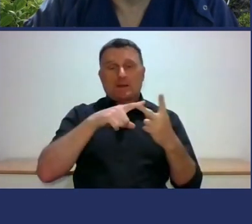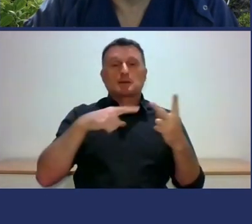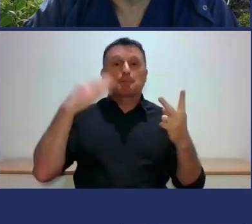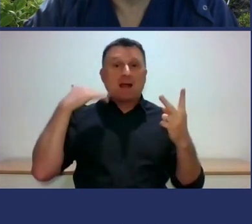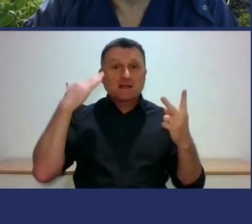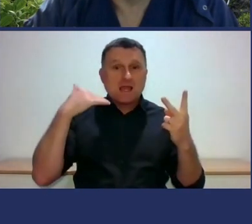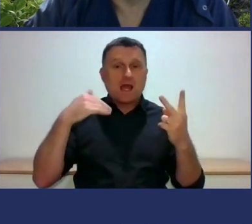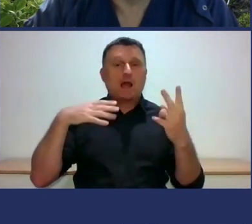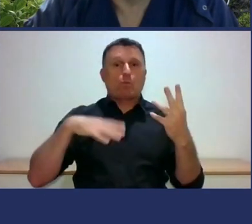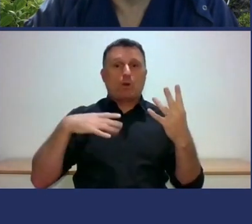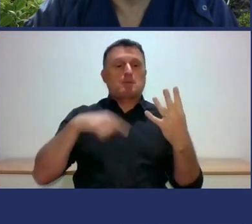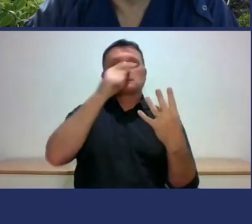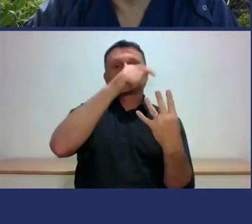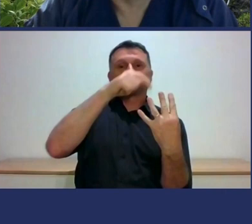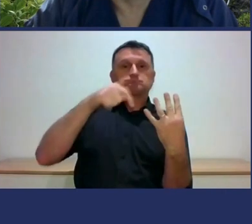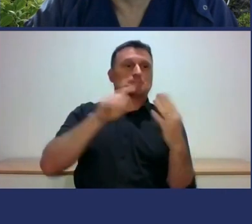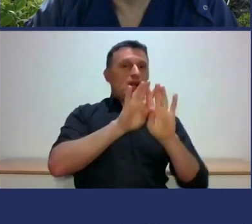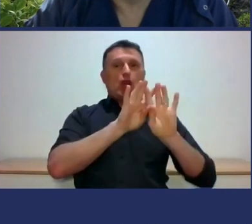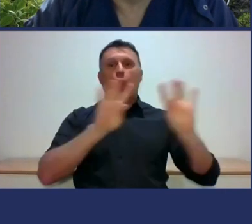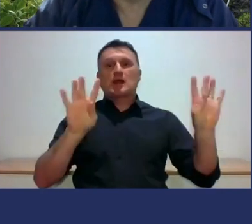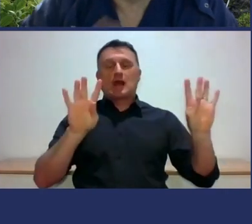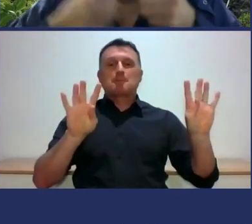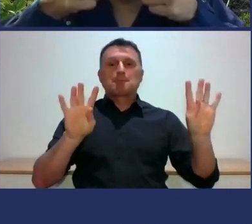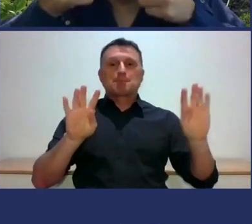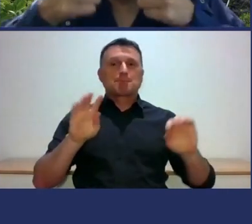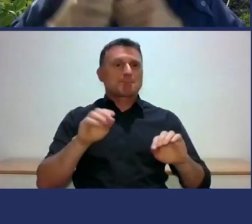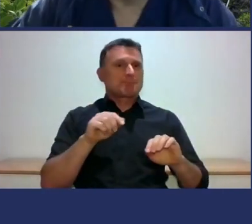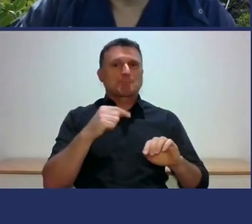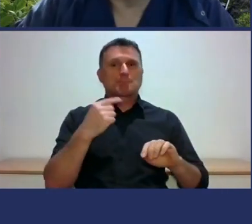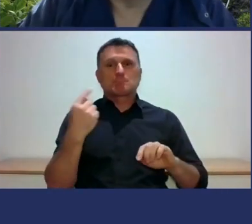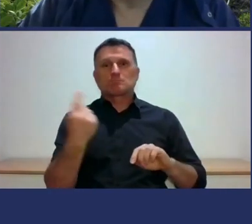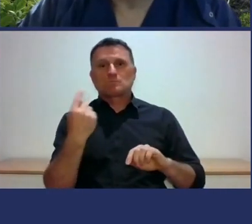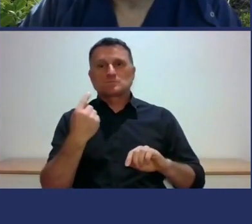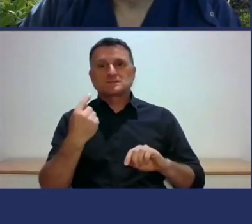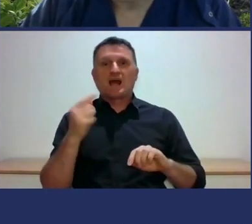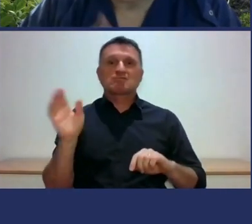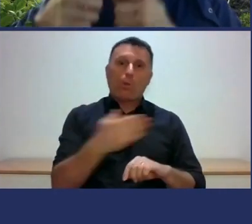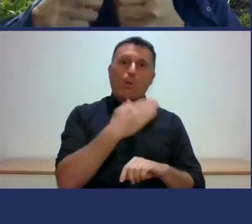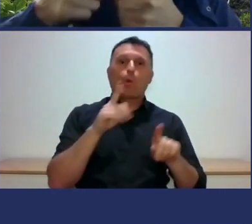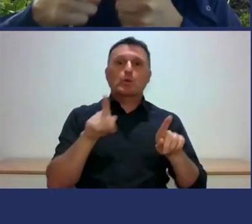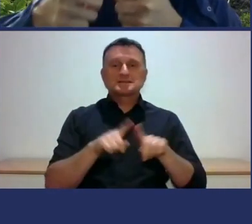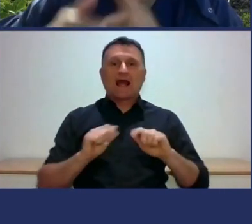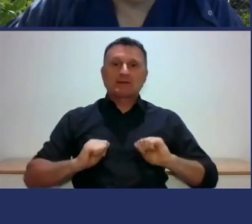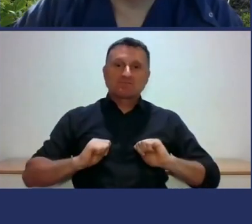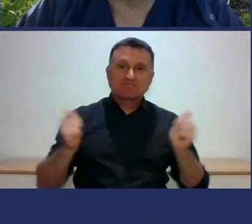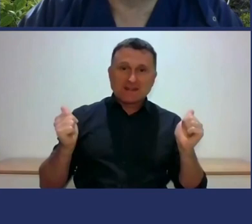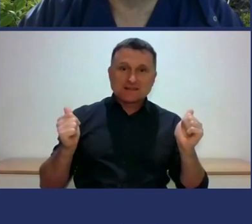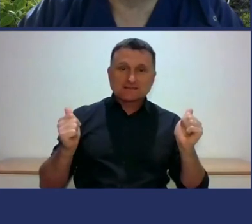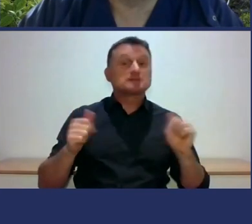woman who was fit and healthy, their outcome would be no different than... Papai, all